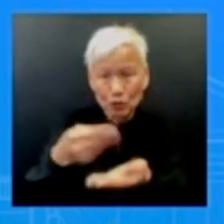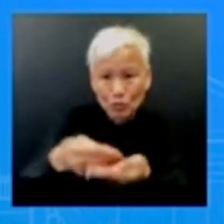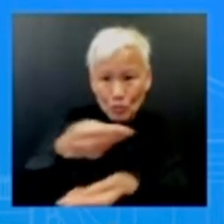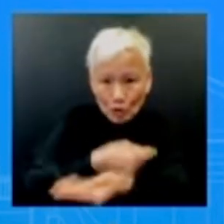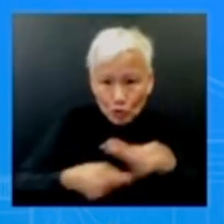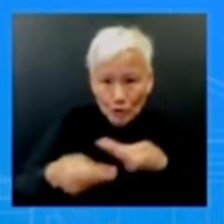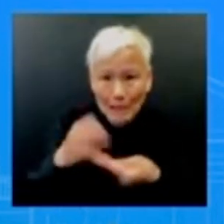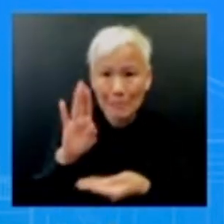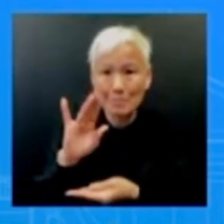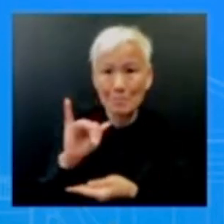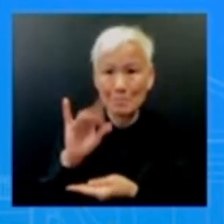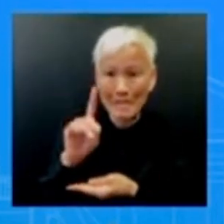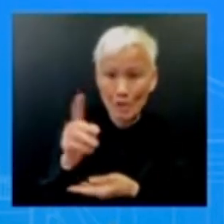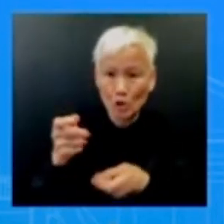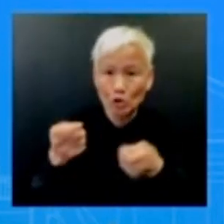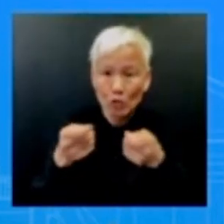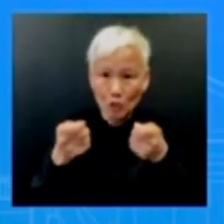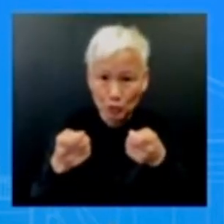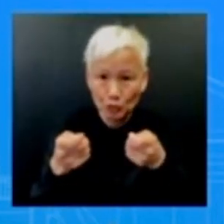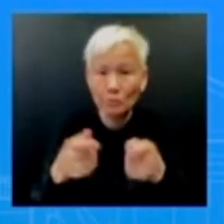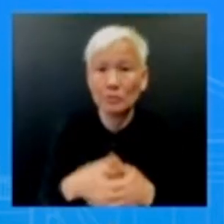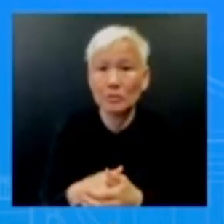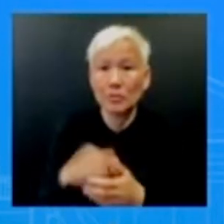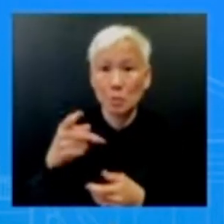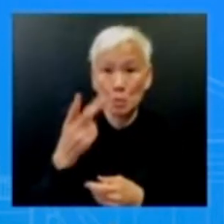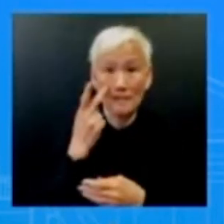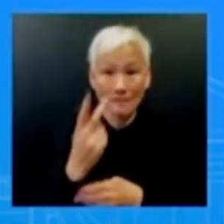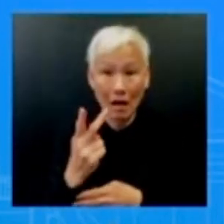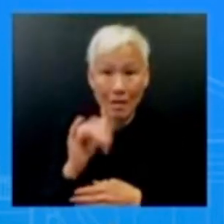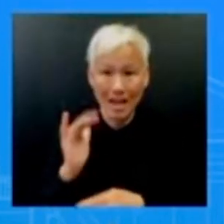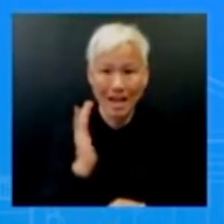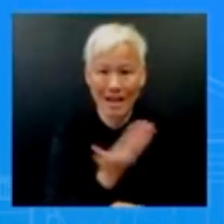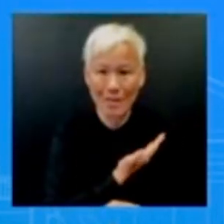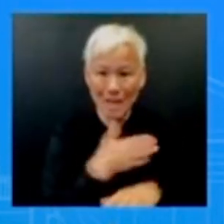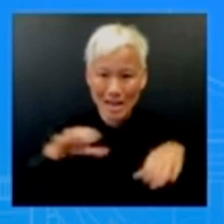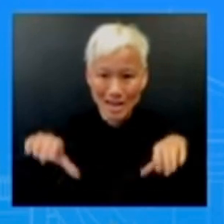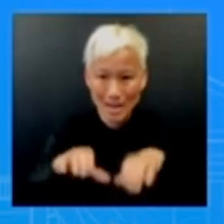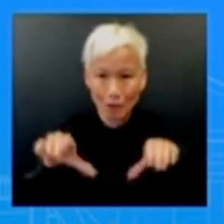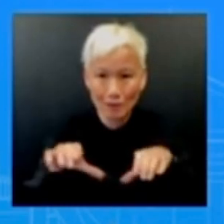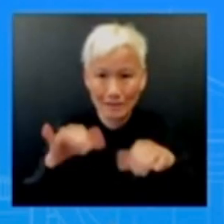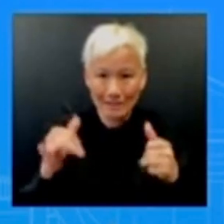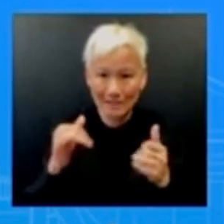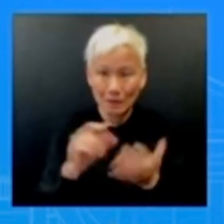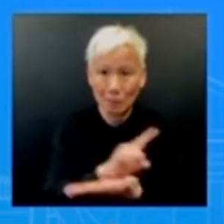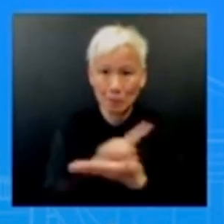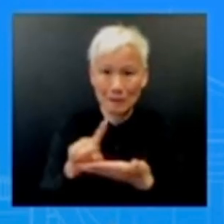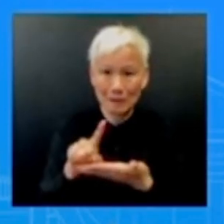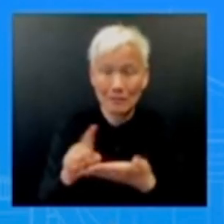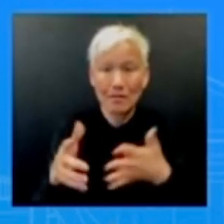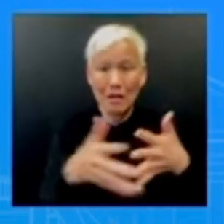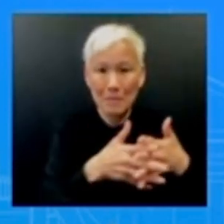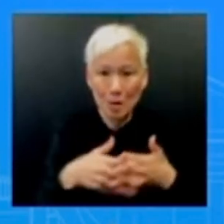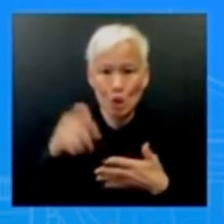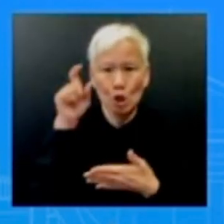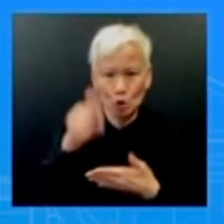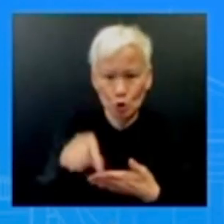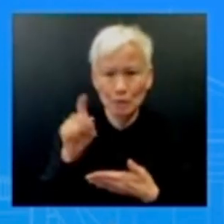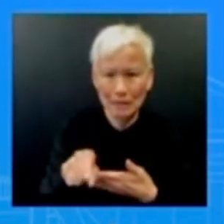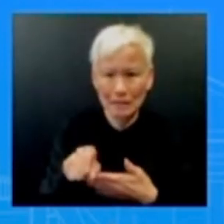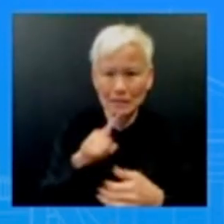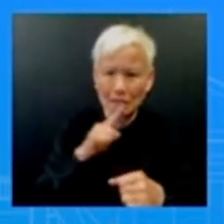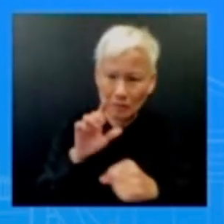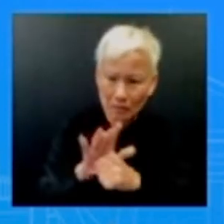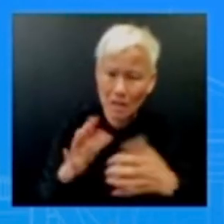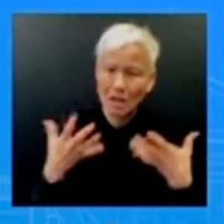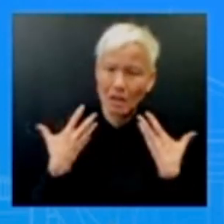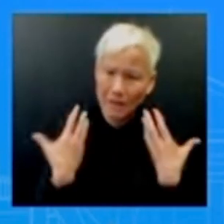you saw, due to our actions this week at the direction of the president, Americans should be confident of their deposits. We'll be there